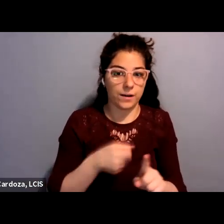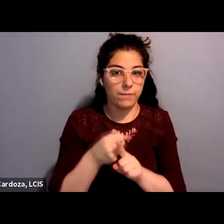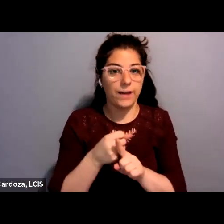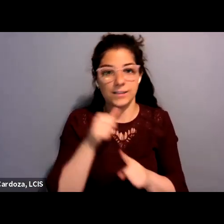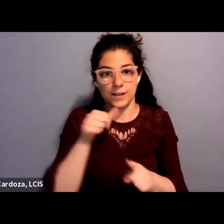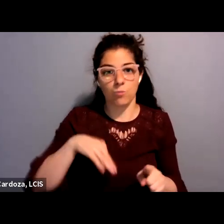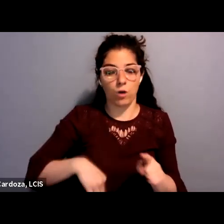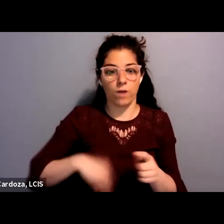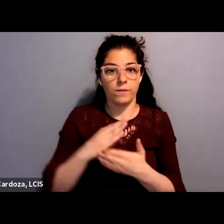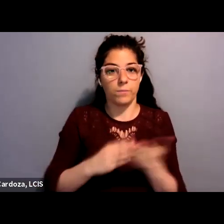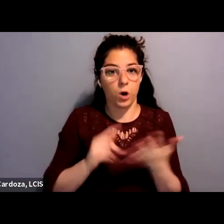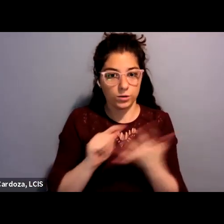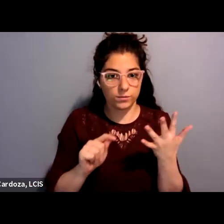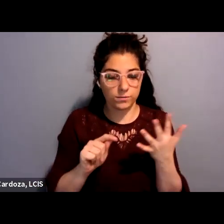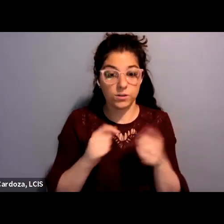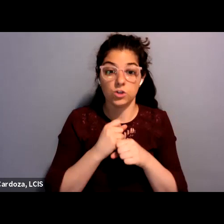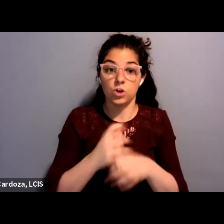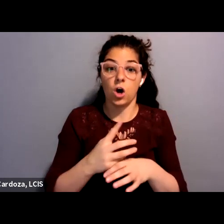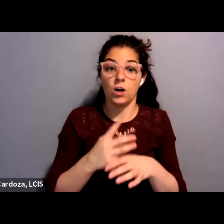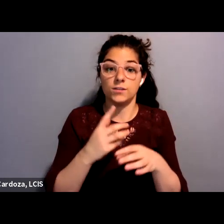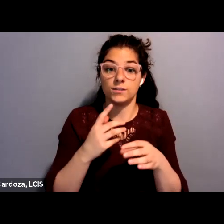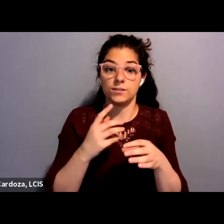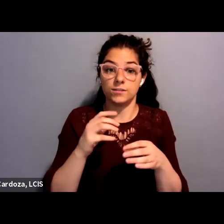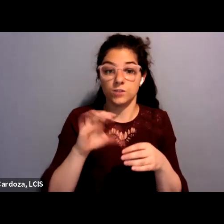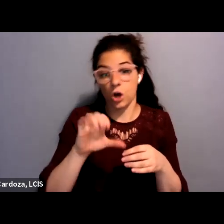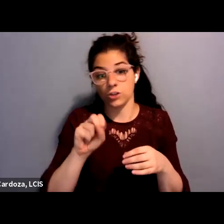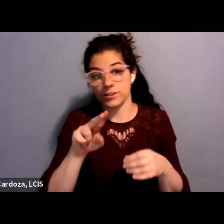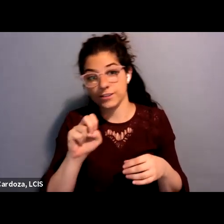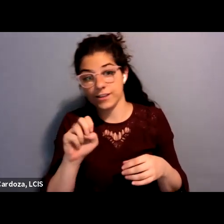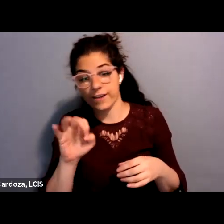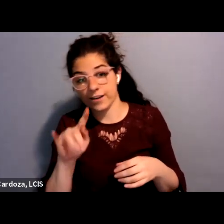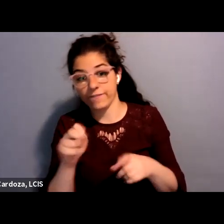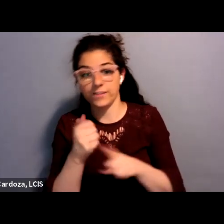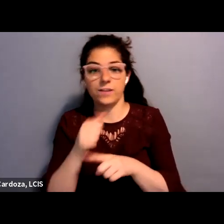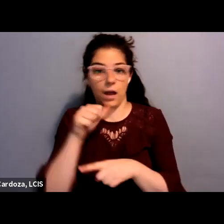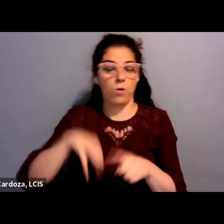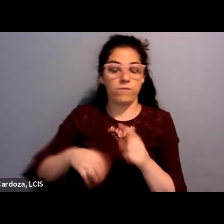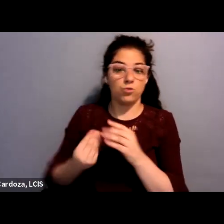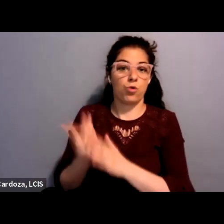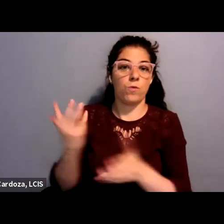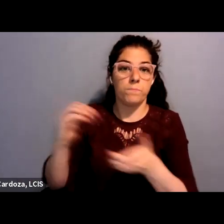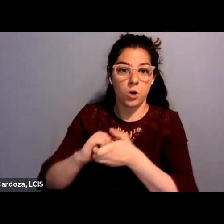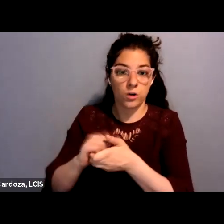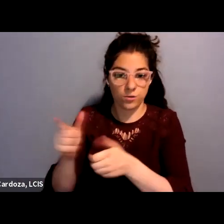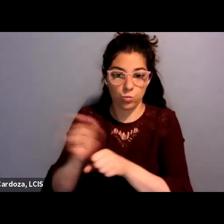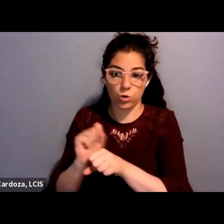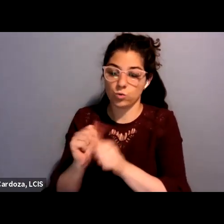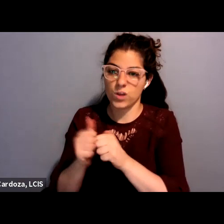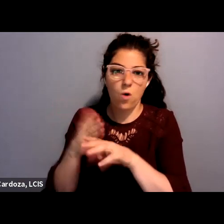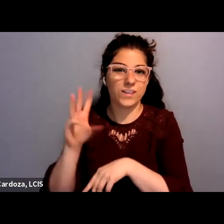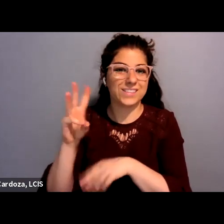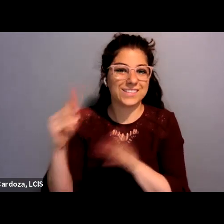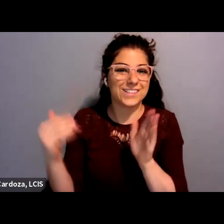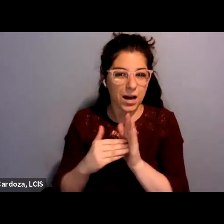sector. Cause Effective serves as a nonprofit growth partner and has worked with over 6,000 organizations in